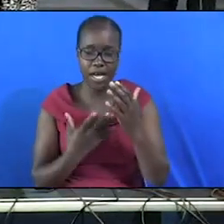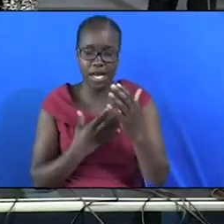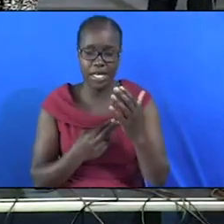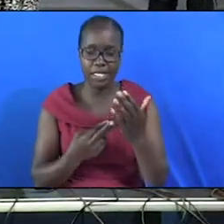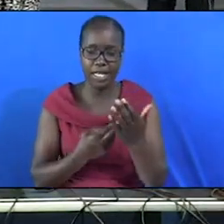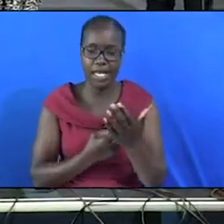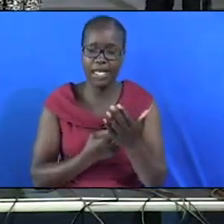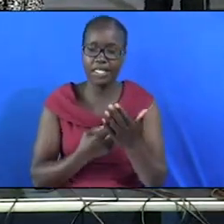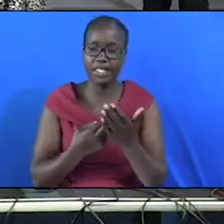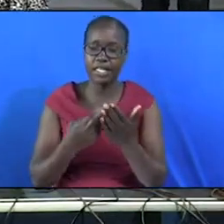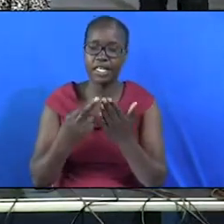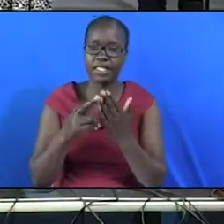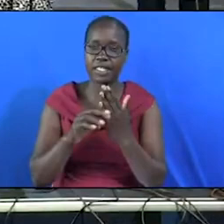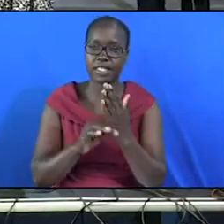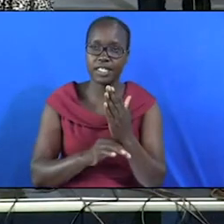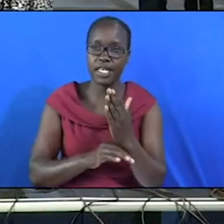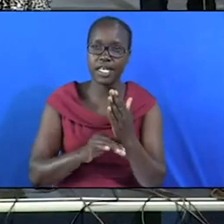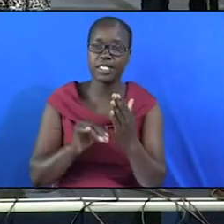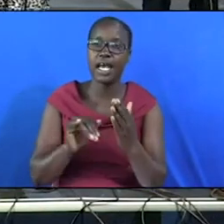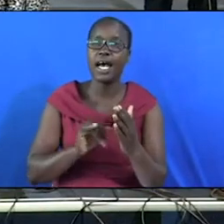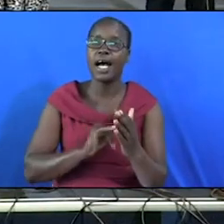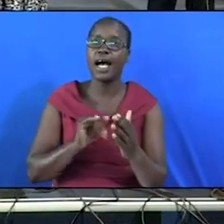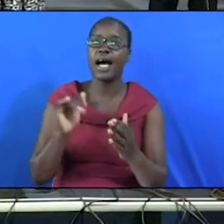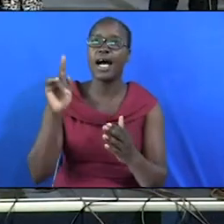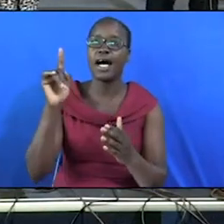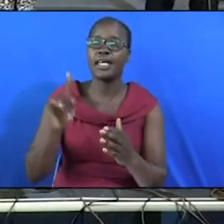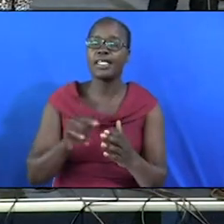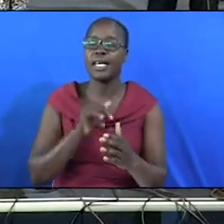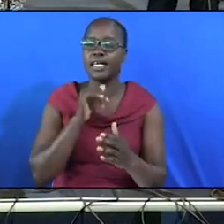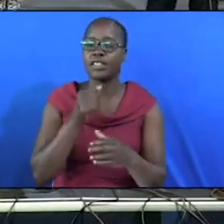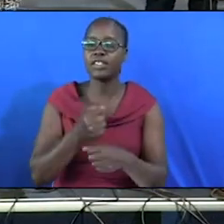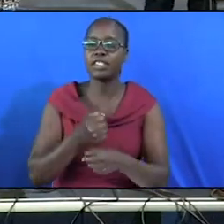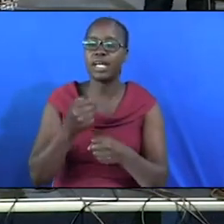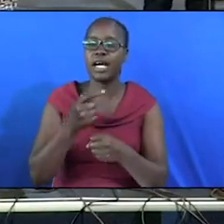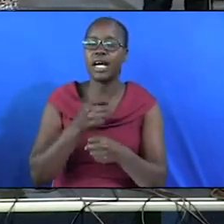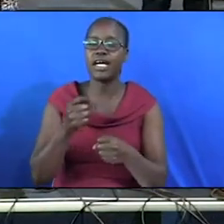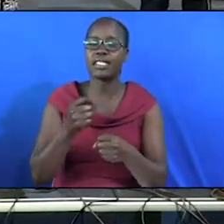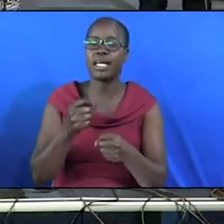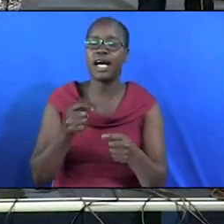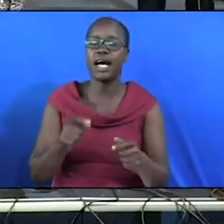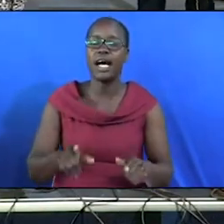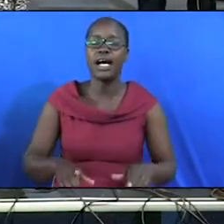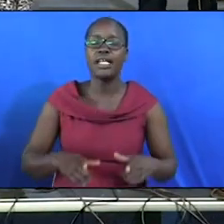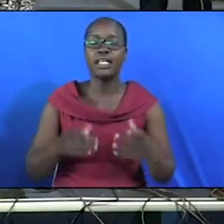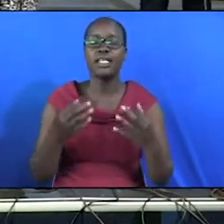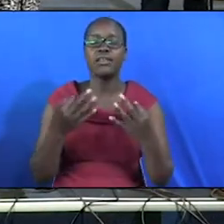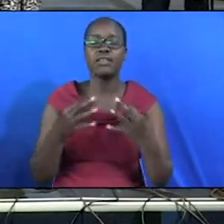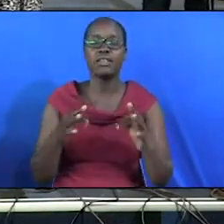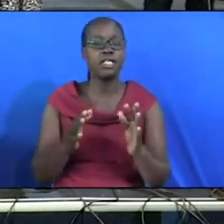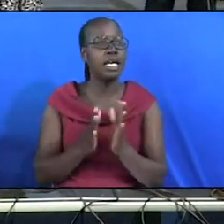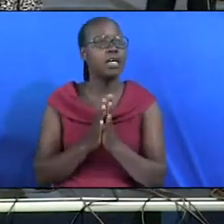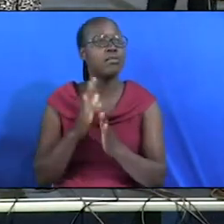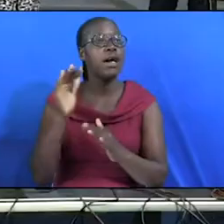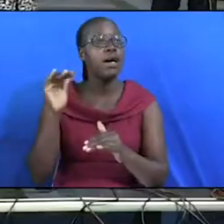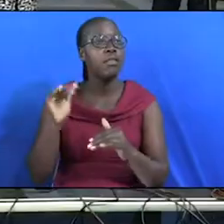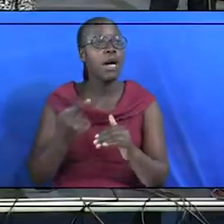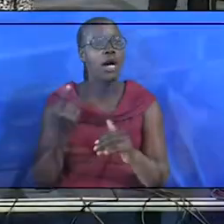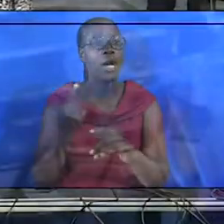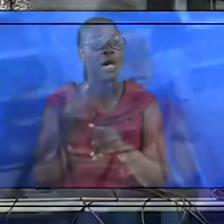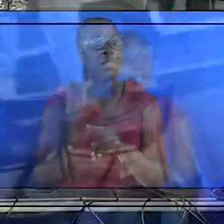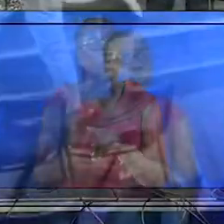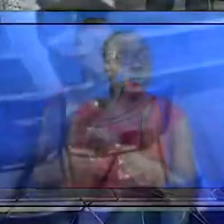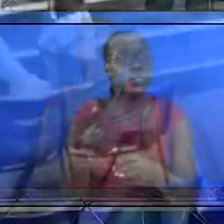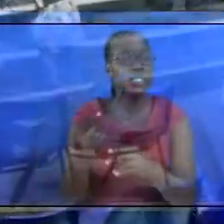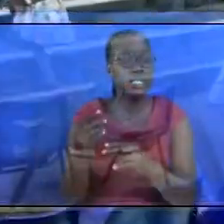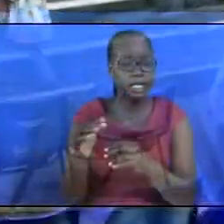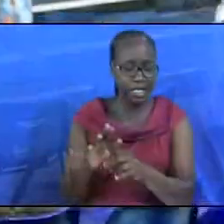Jesus' blood and righteousness. I dare not trust the sweetest frame,